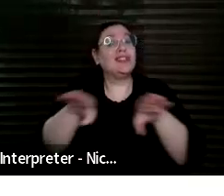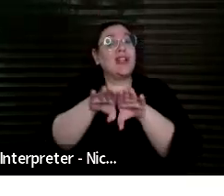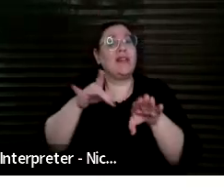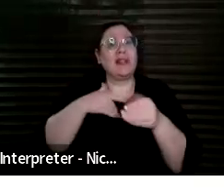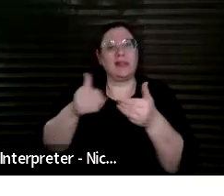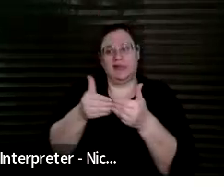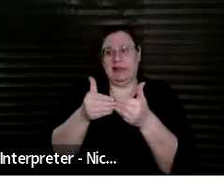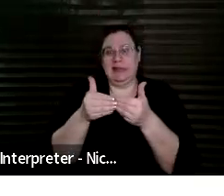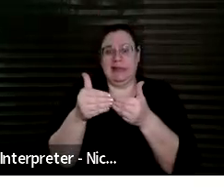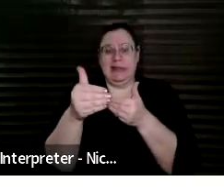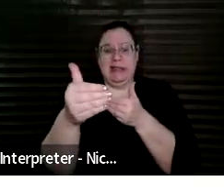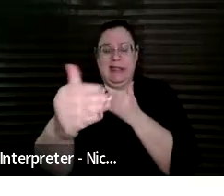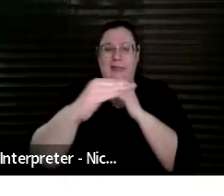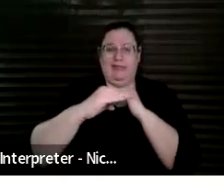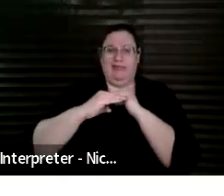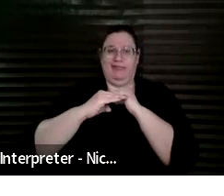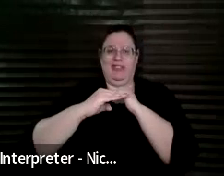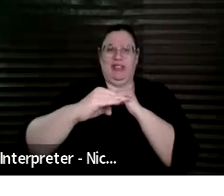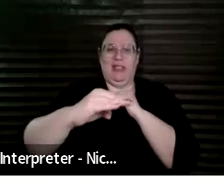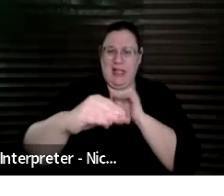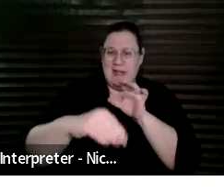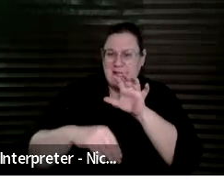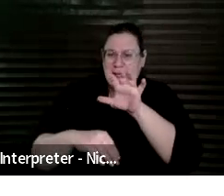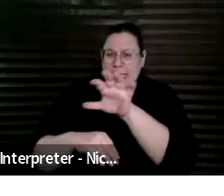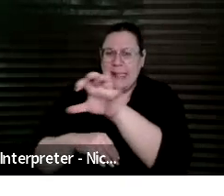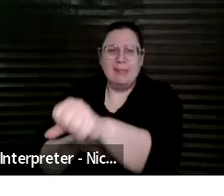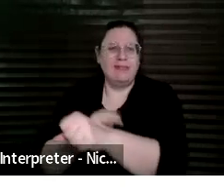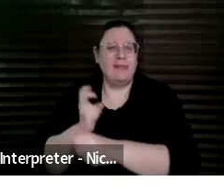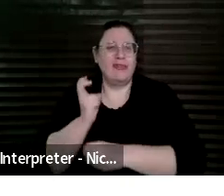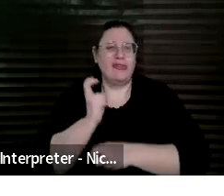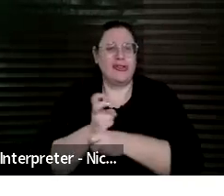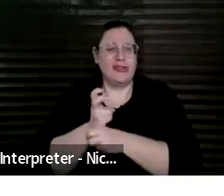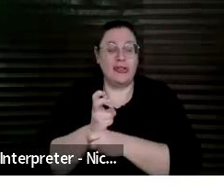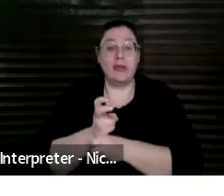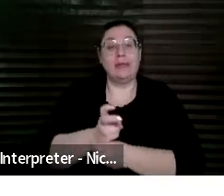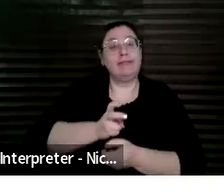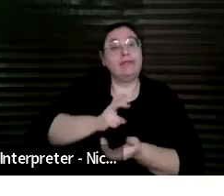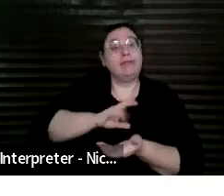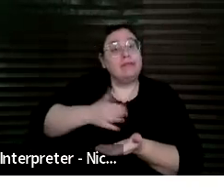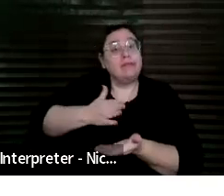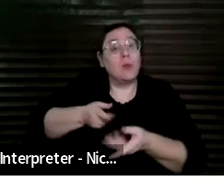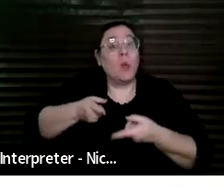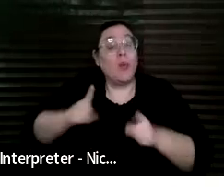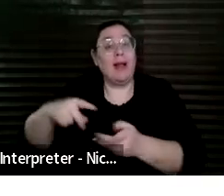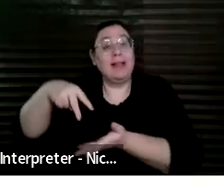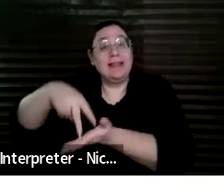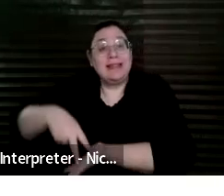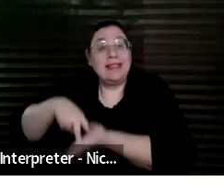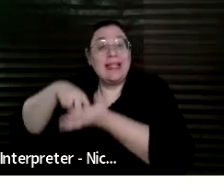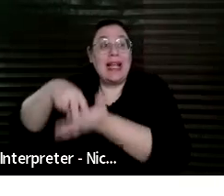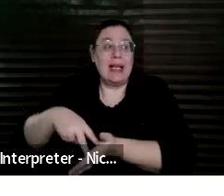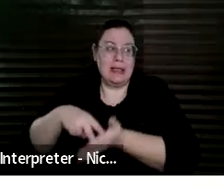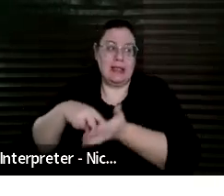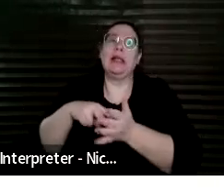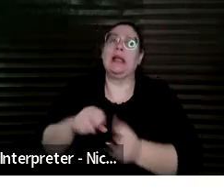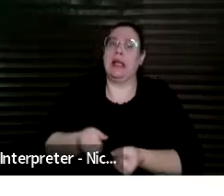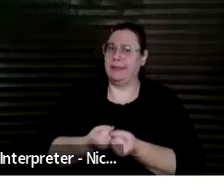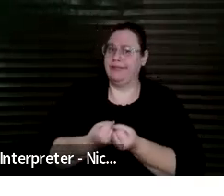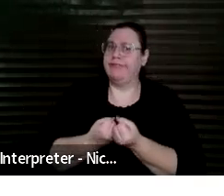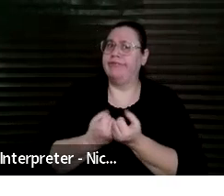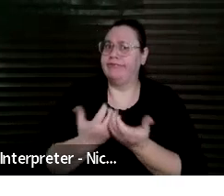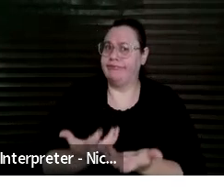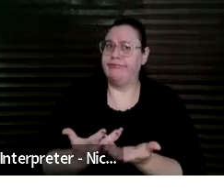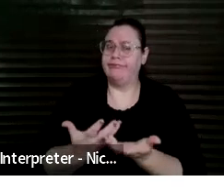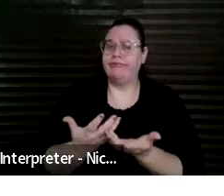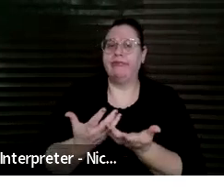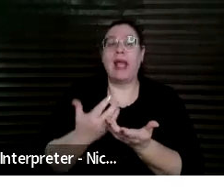spaces that are hard to access? Preparing food while standing can become tiresome, and due to